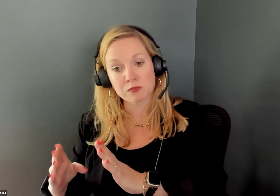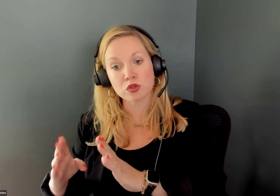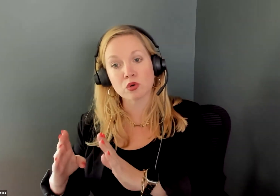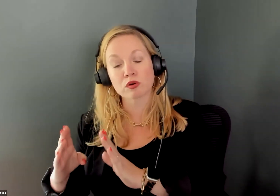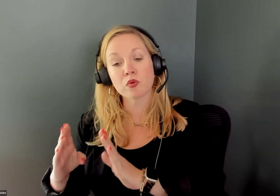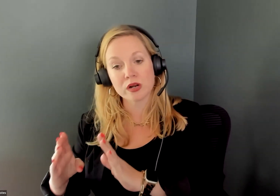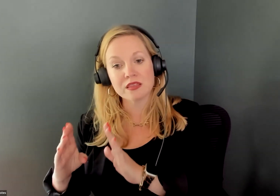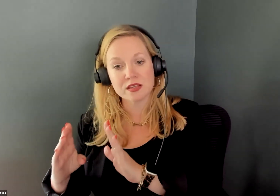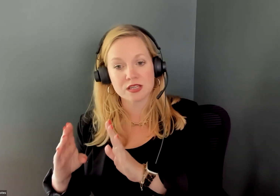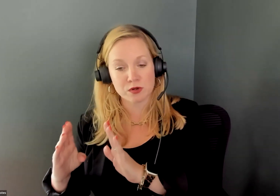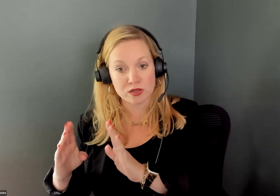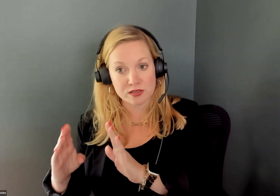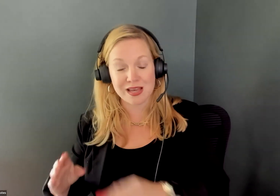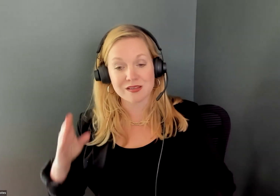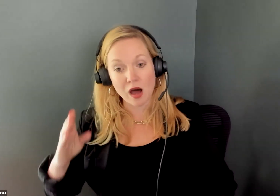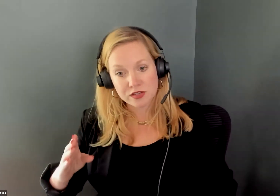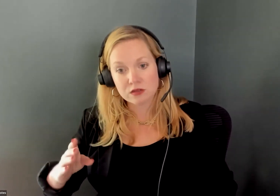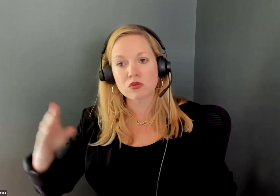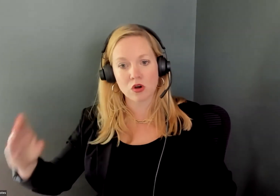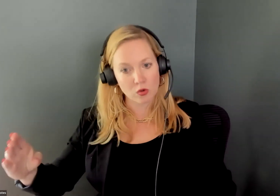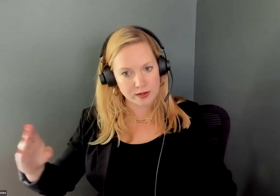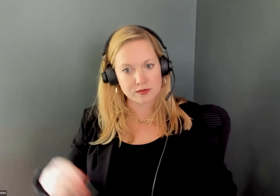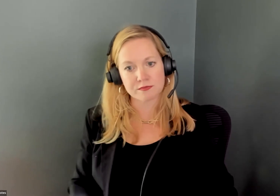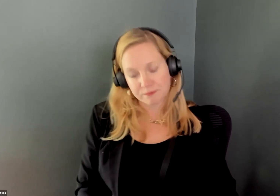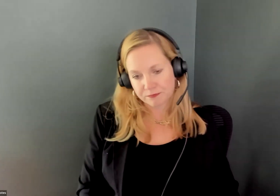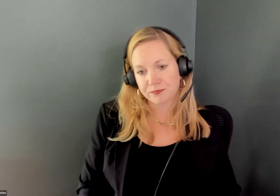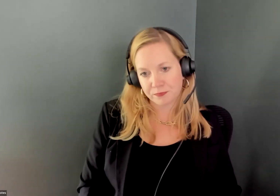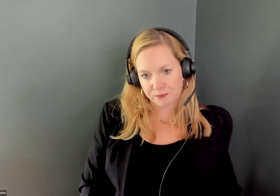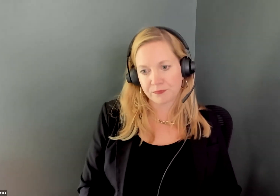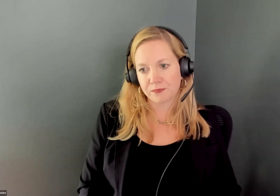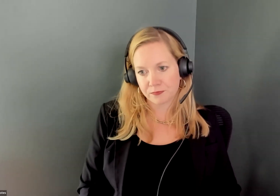on people who are reporting these experiences as often or always.